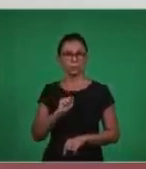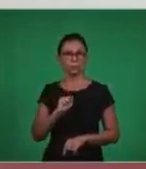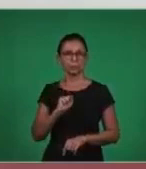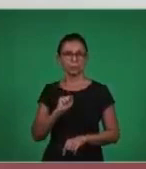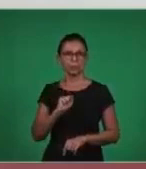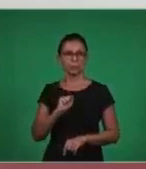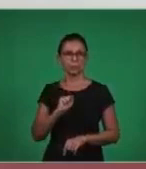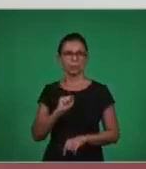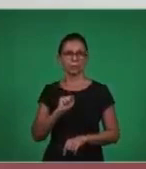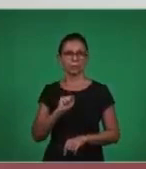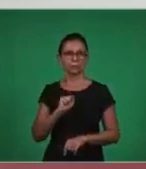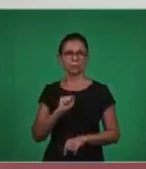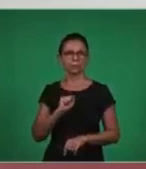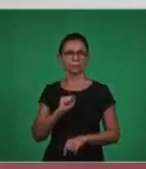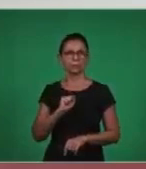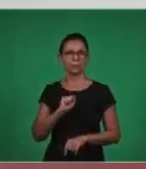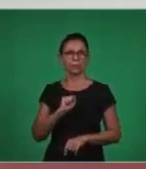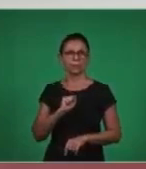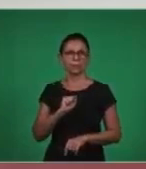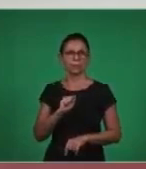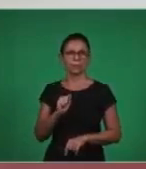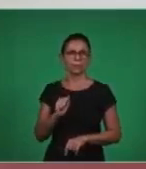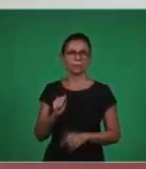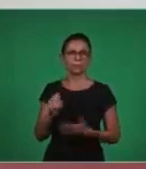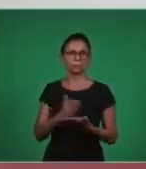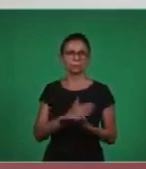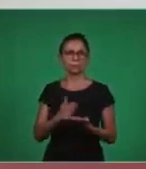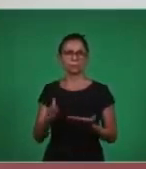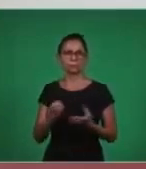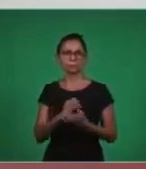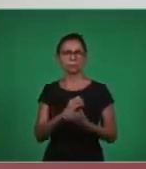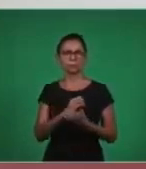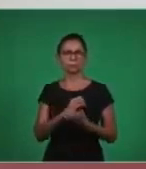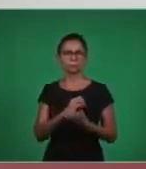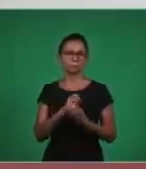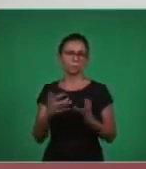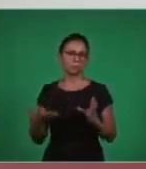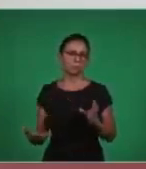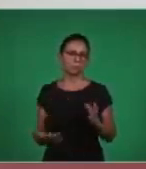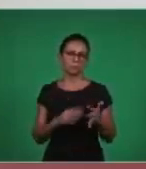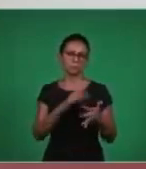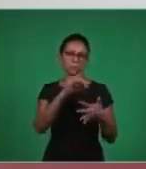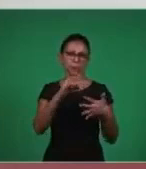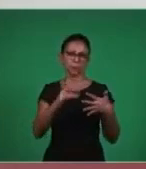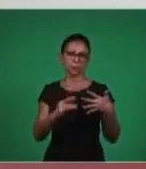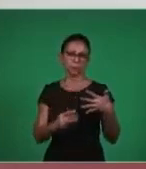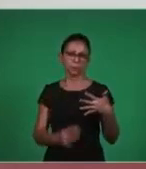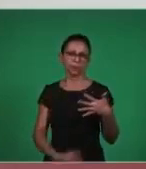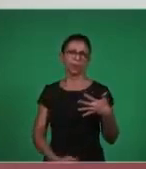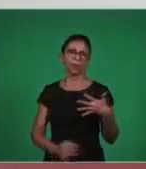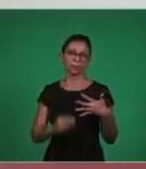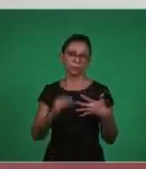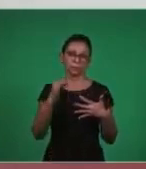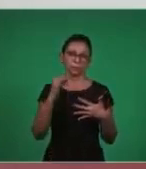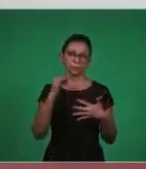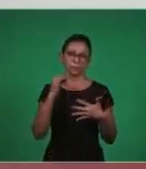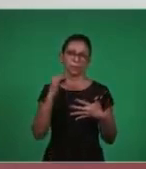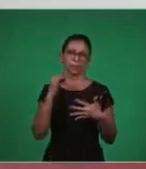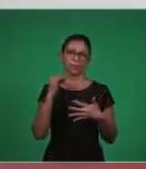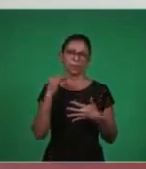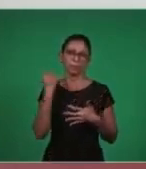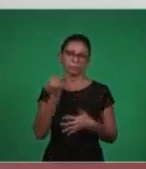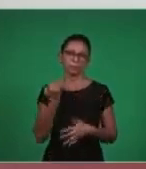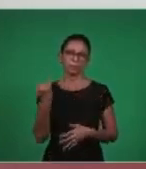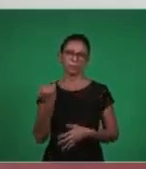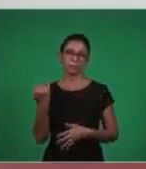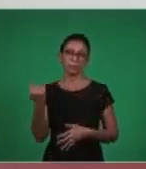Marcia, she's here. She's going to bring a few aspects which they are foundations so